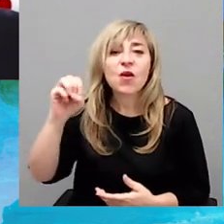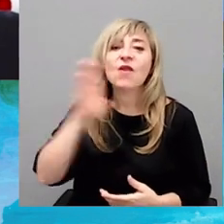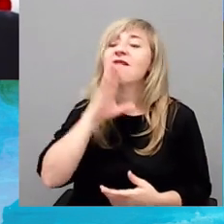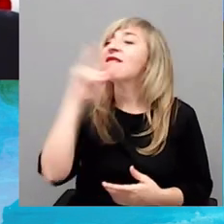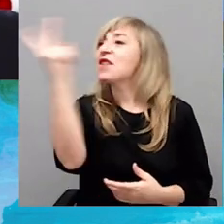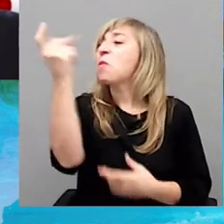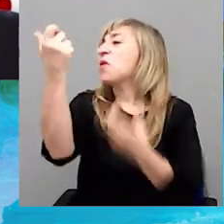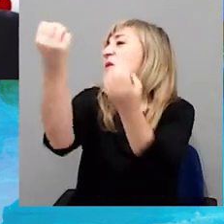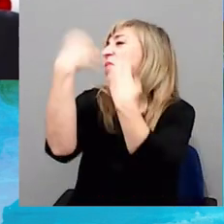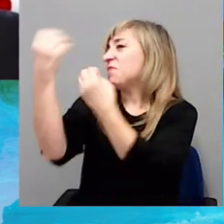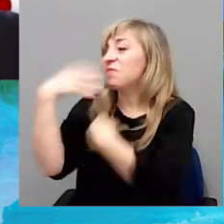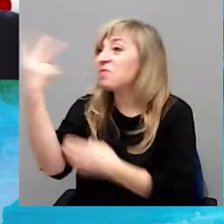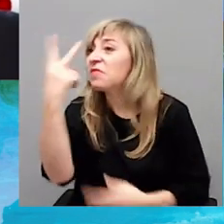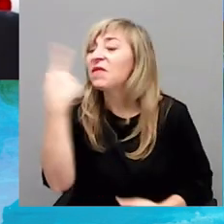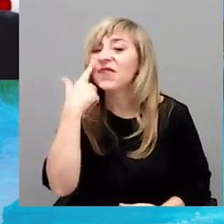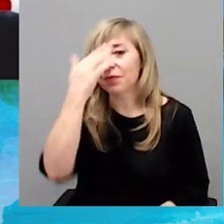Francisco, Guillermo?